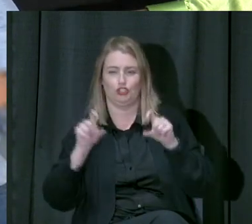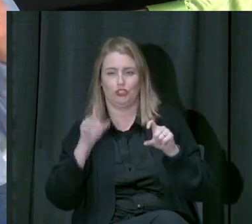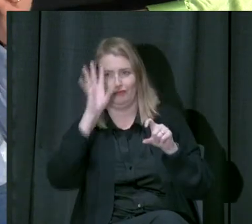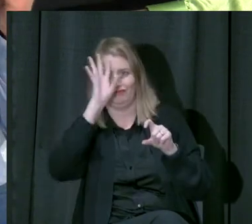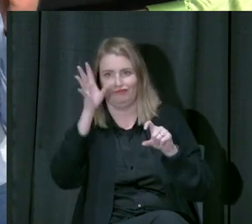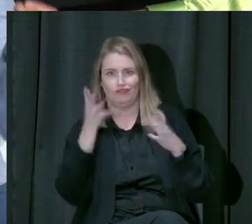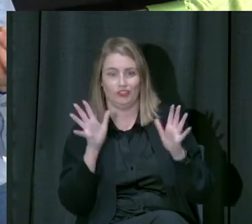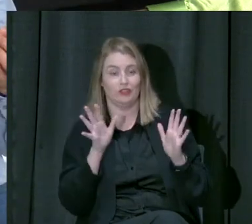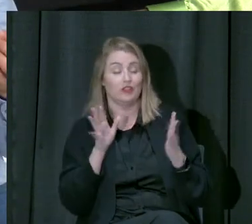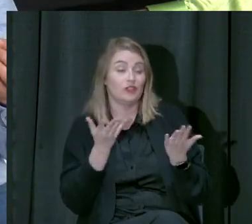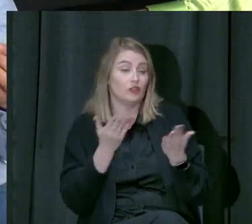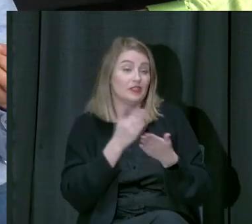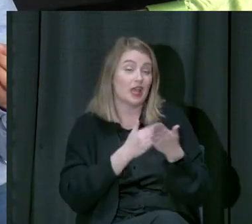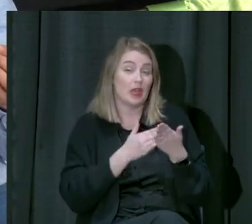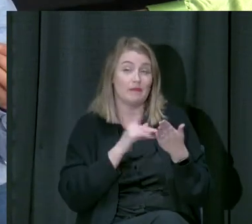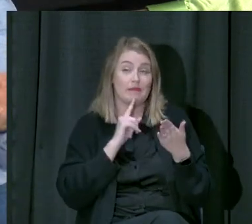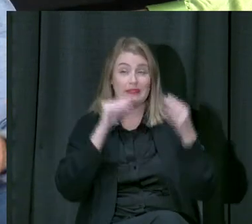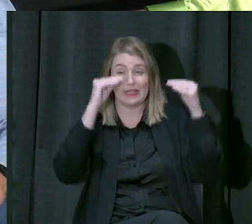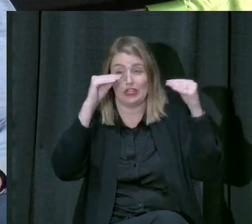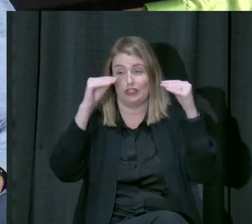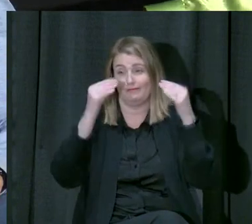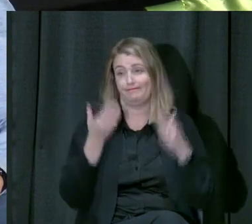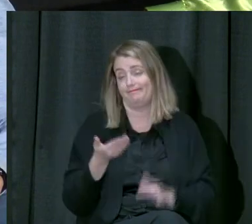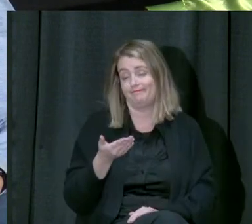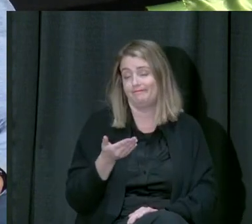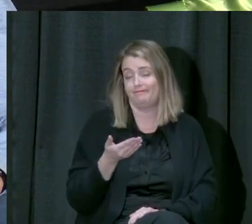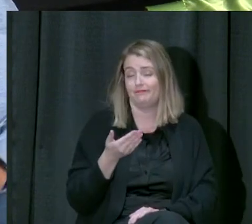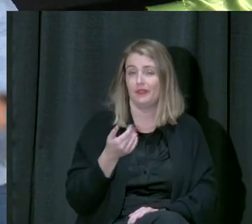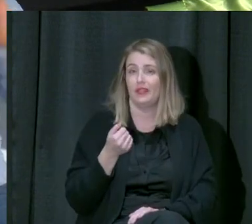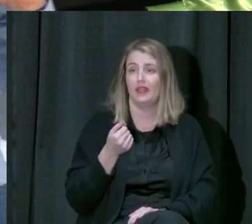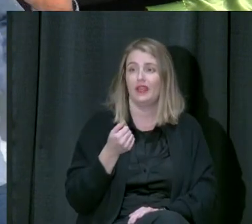I mean, some of it is just education, right? You know, I mean,